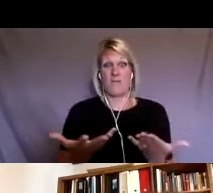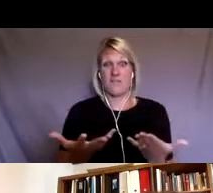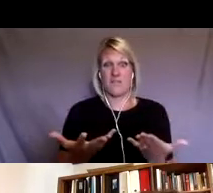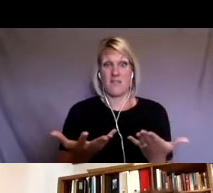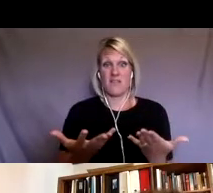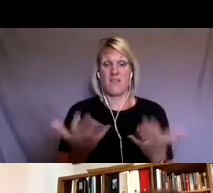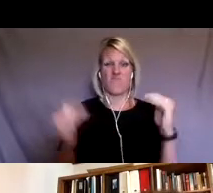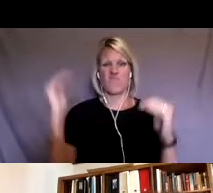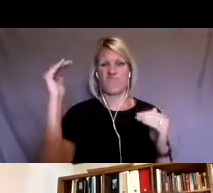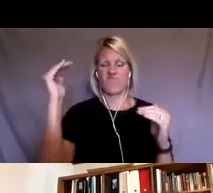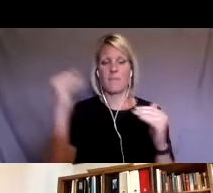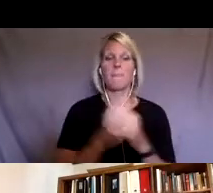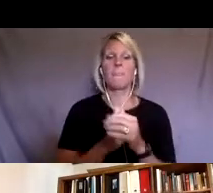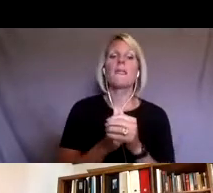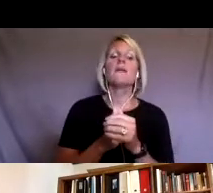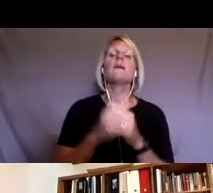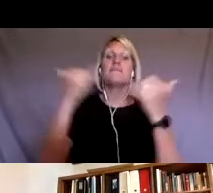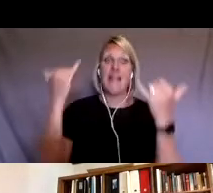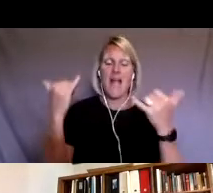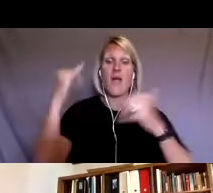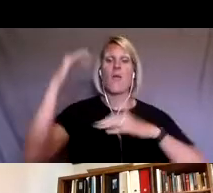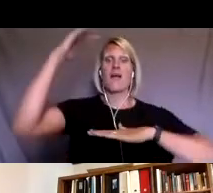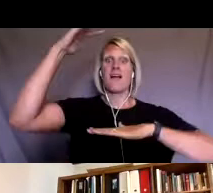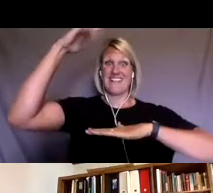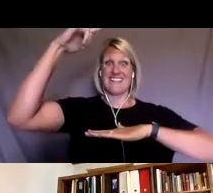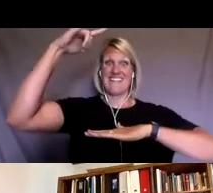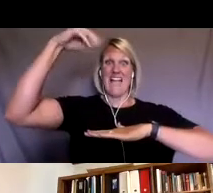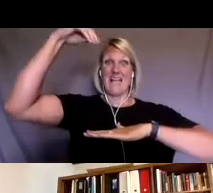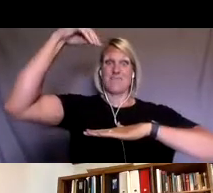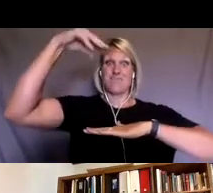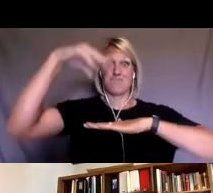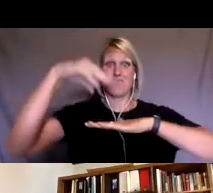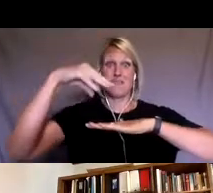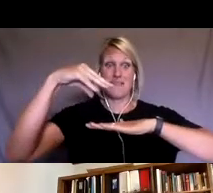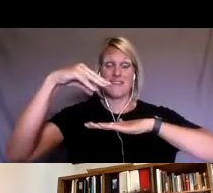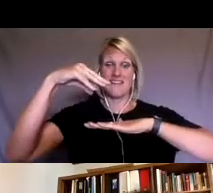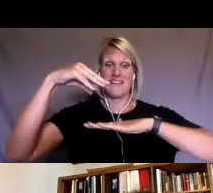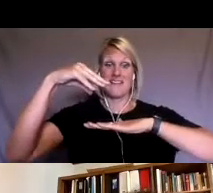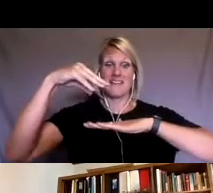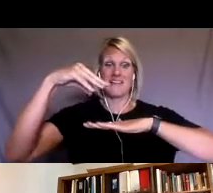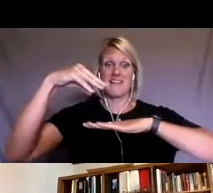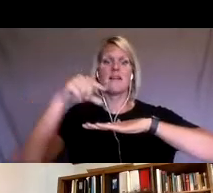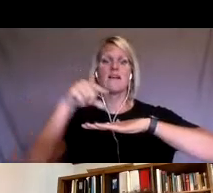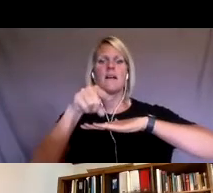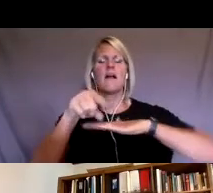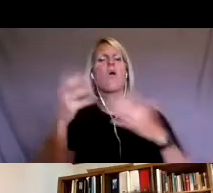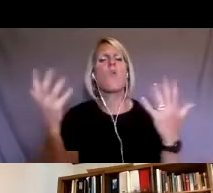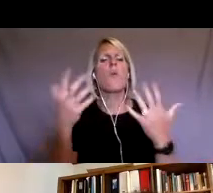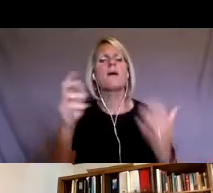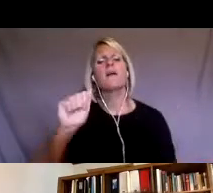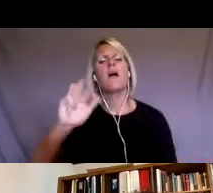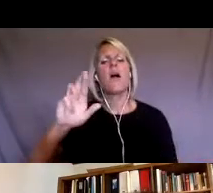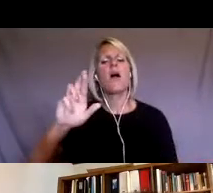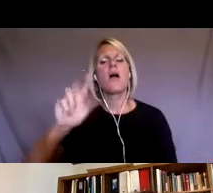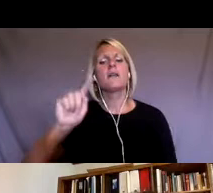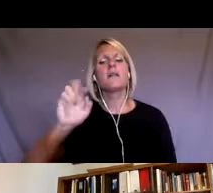When we zoom down at the ground level, here is how many of our arterials look. This is an arterial in Los Angeles.